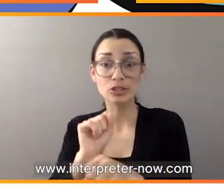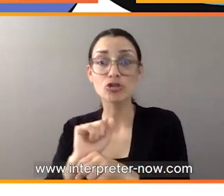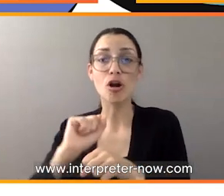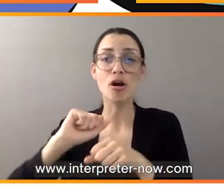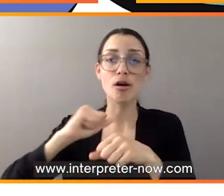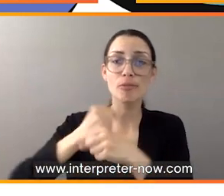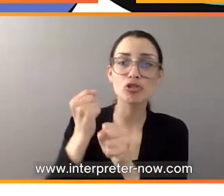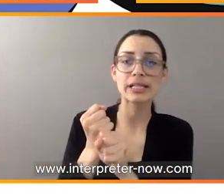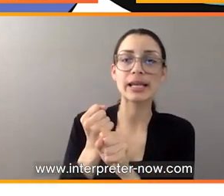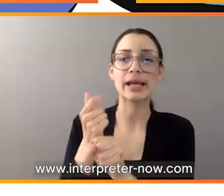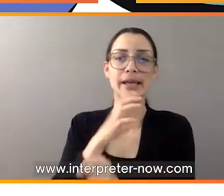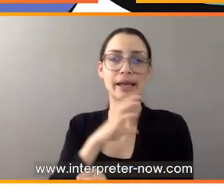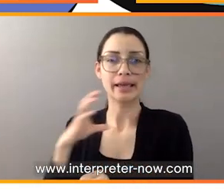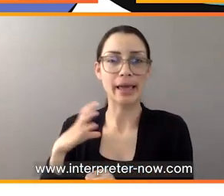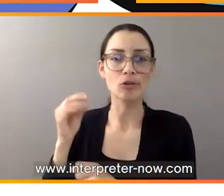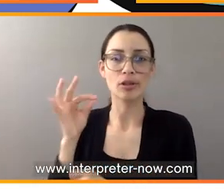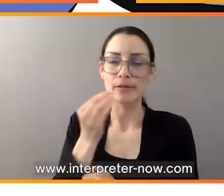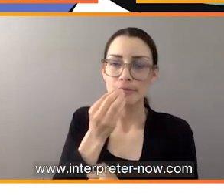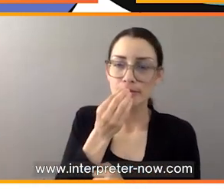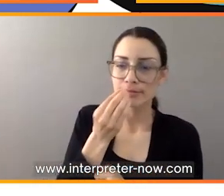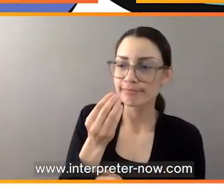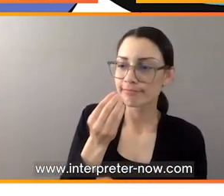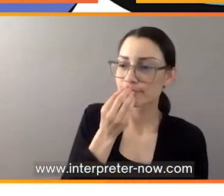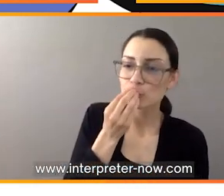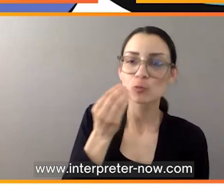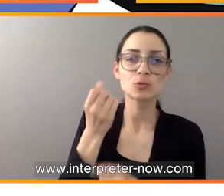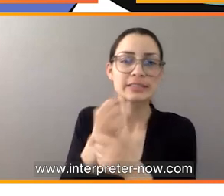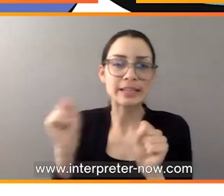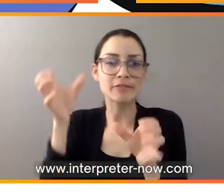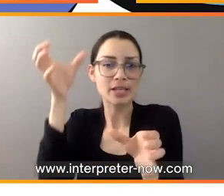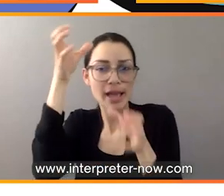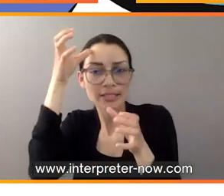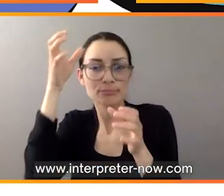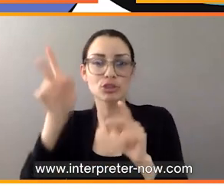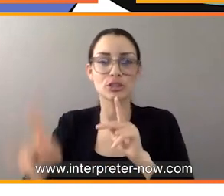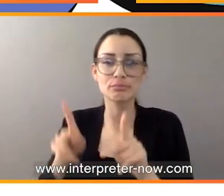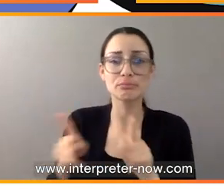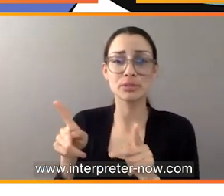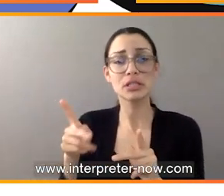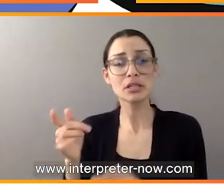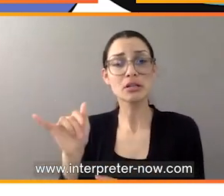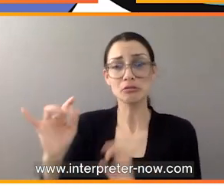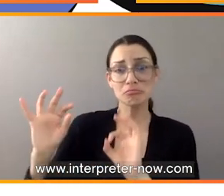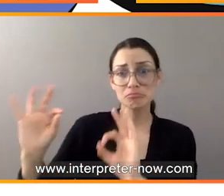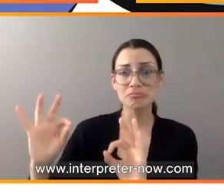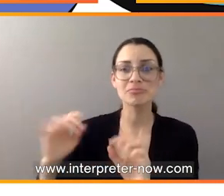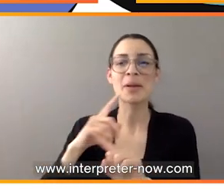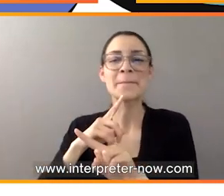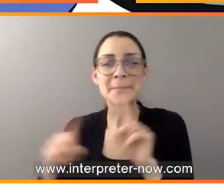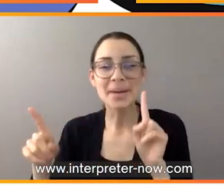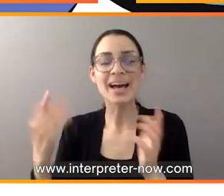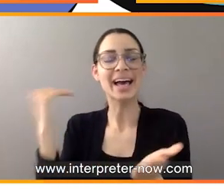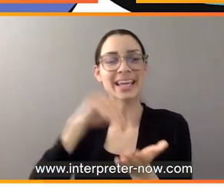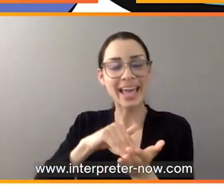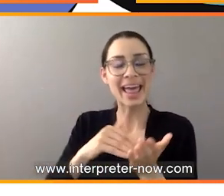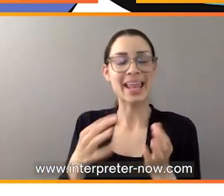food safety experts and food safety protocols, but that wasn't enough. You know, it was all about, hey, do we have the right culture, the